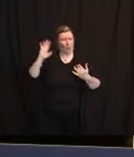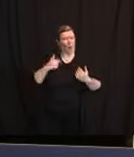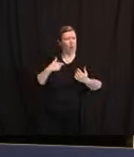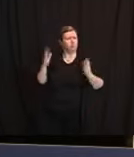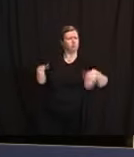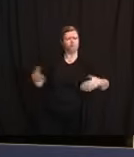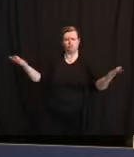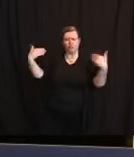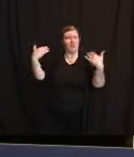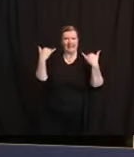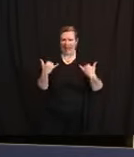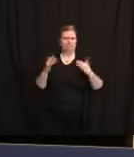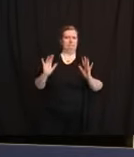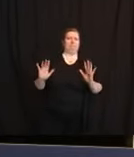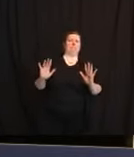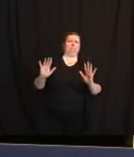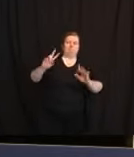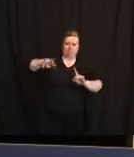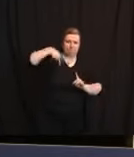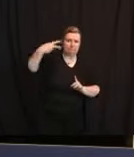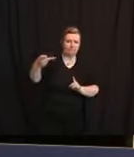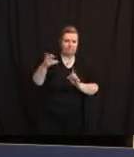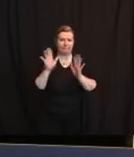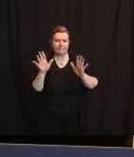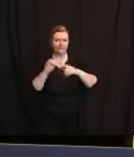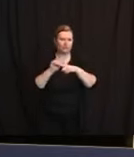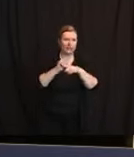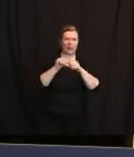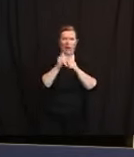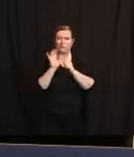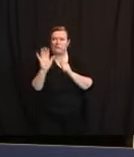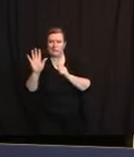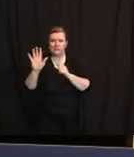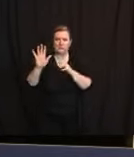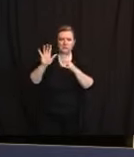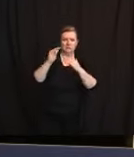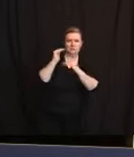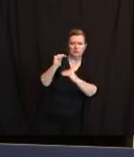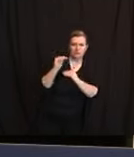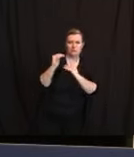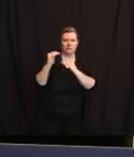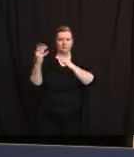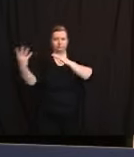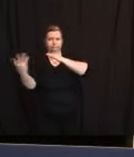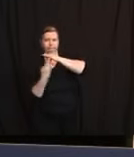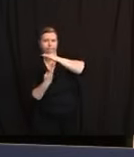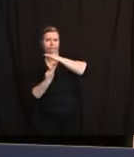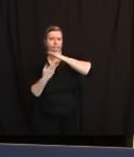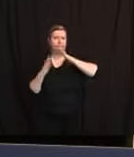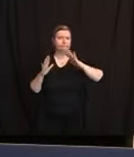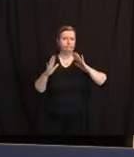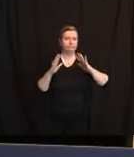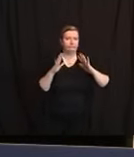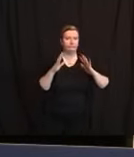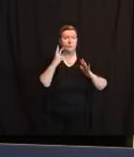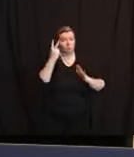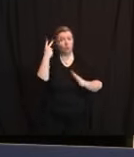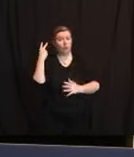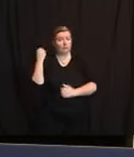communities. Now we are practicing capacity management. We're going to have a Memorial Day. It's going to be a little